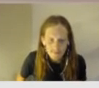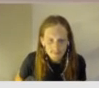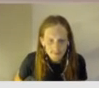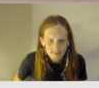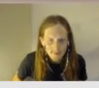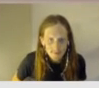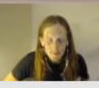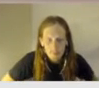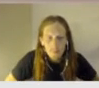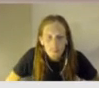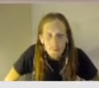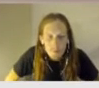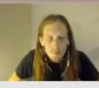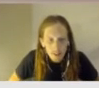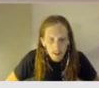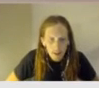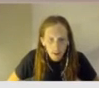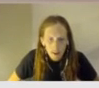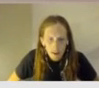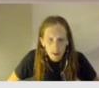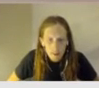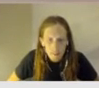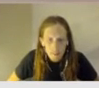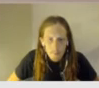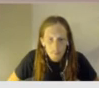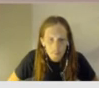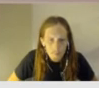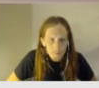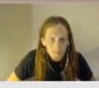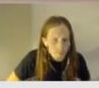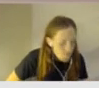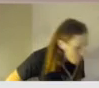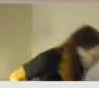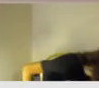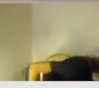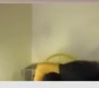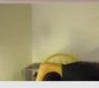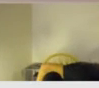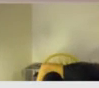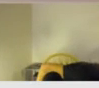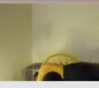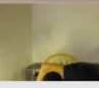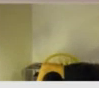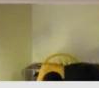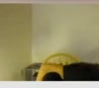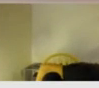car. And so just having your eyes and ears open helped me. Basically, my